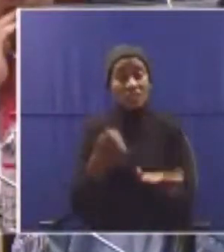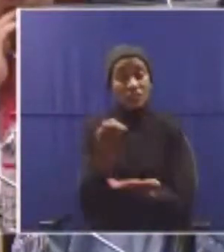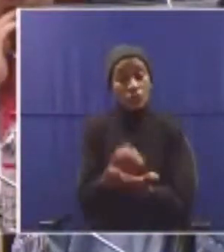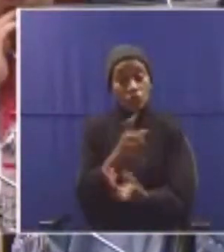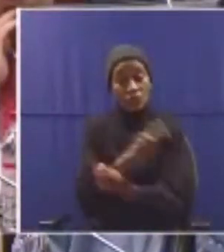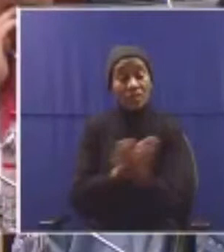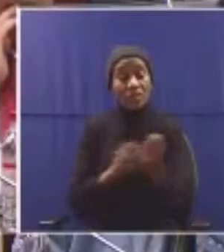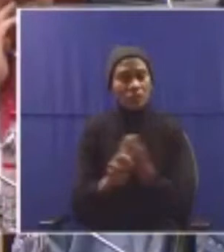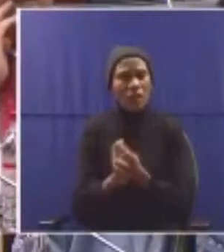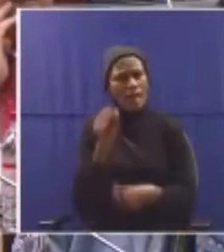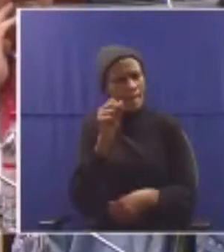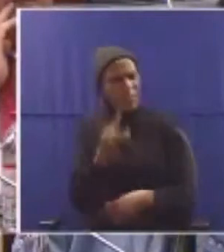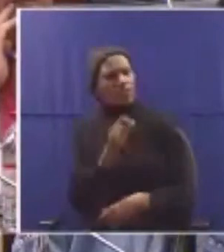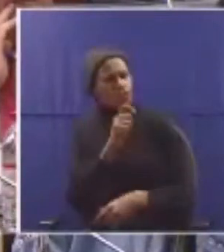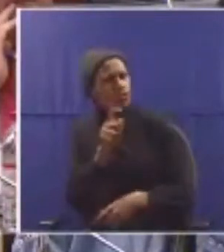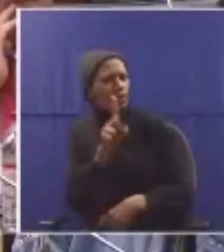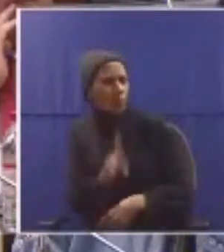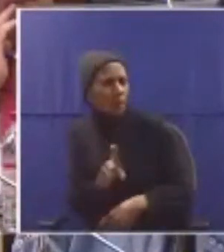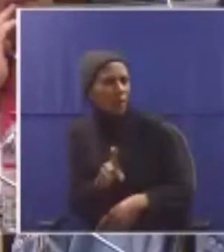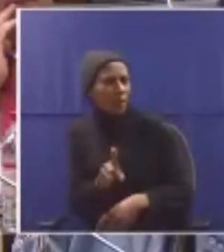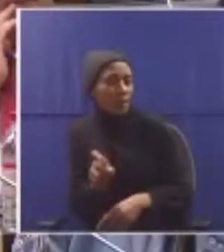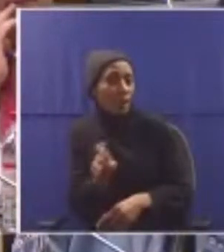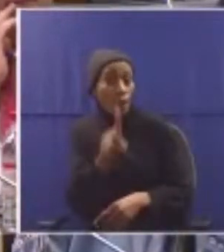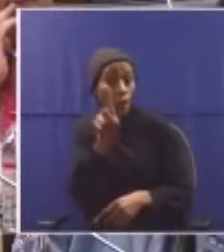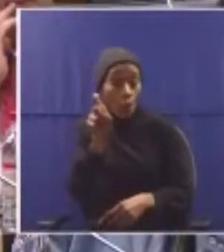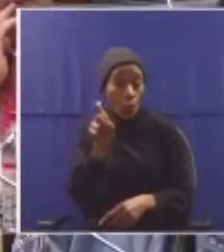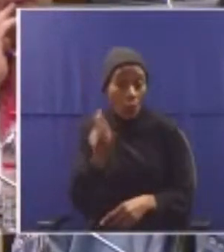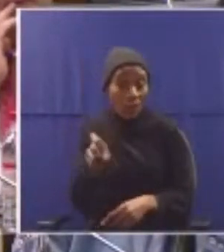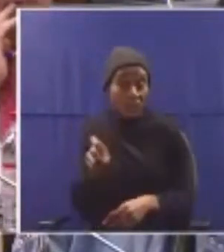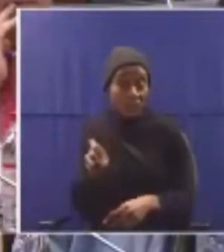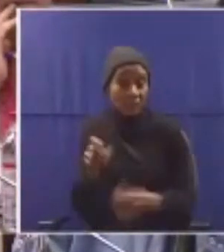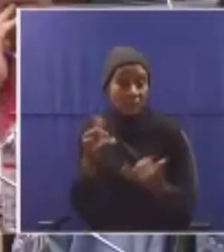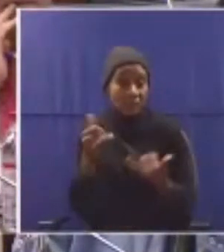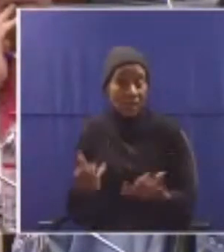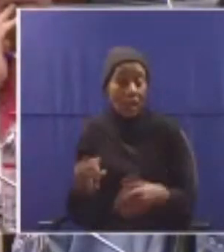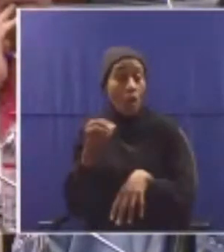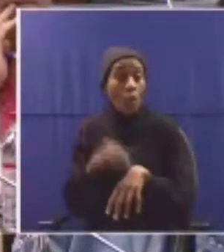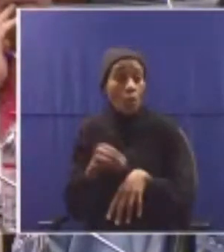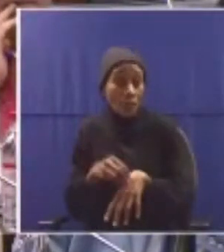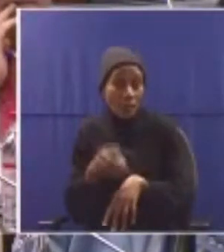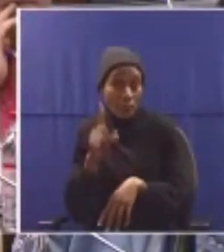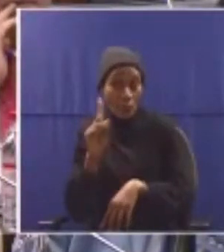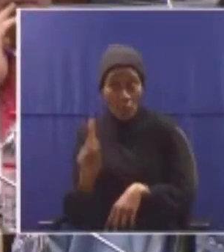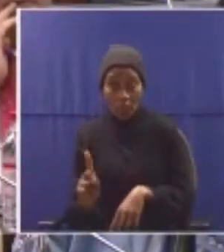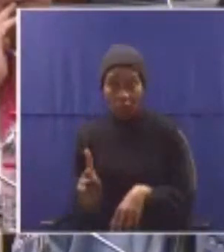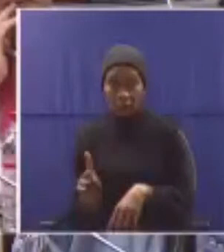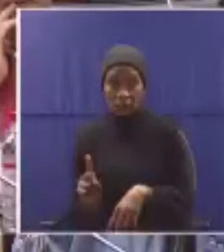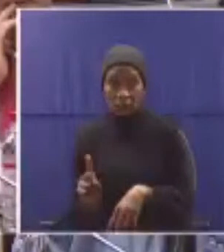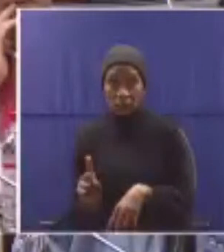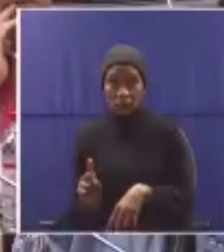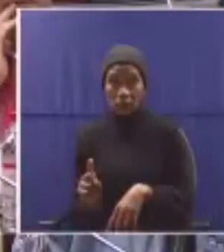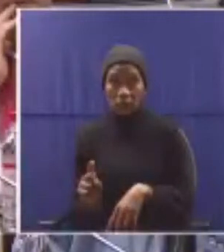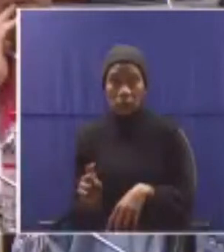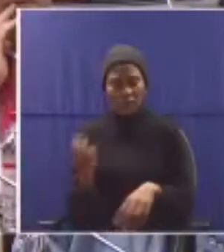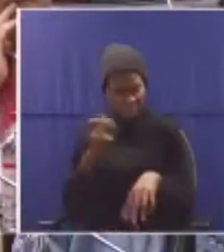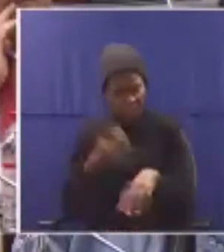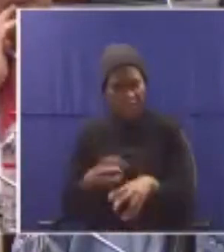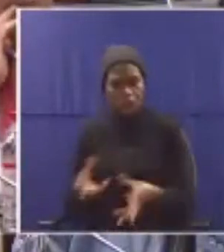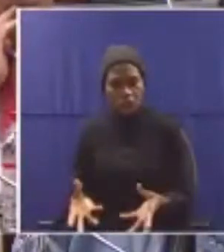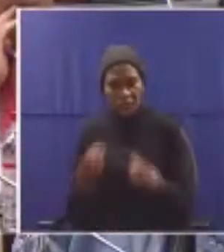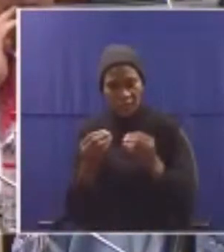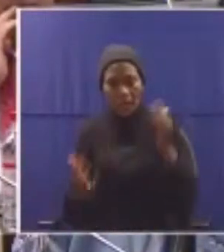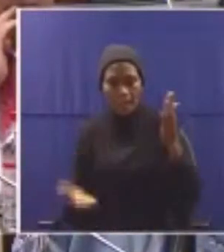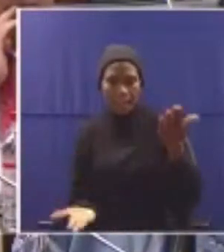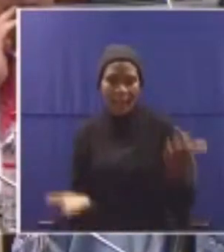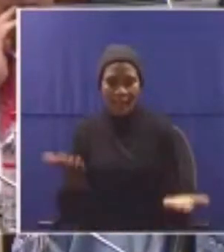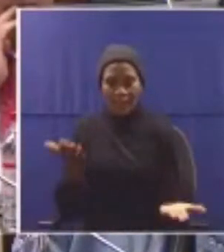it not more important that the question and the complicated problem is addressed by finding a balance between